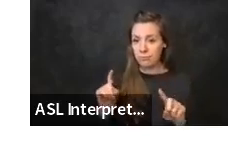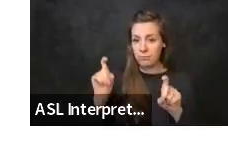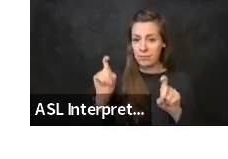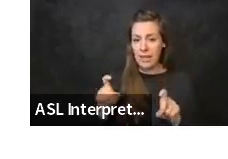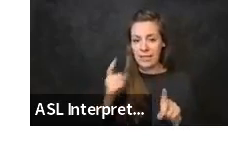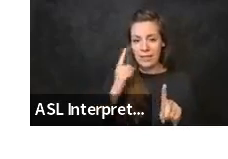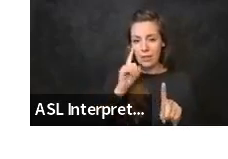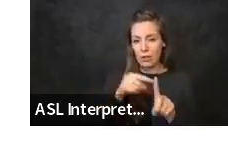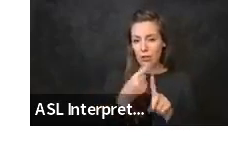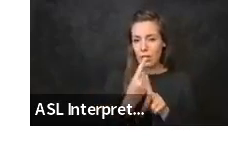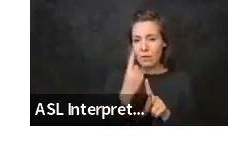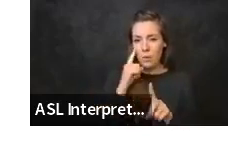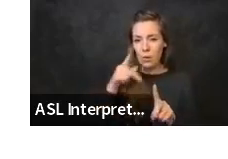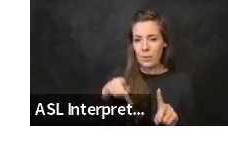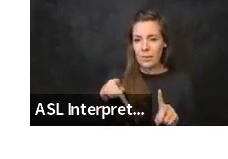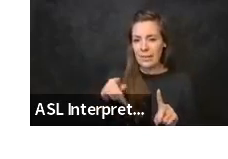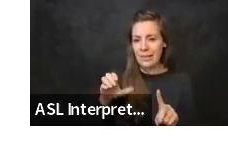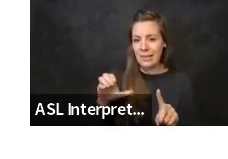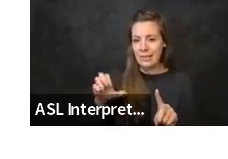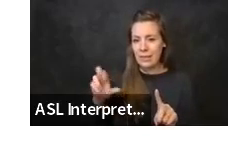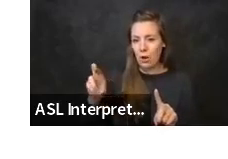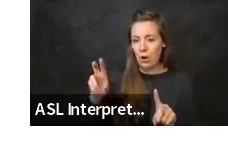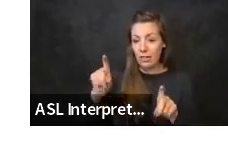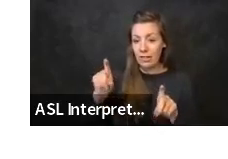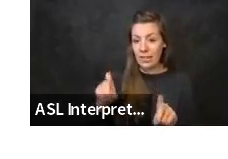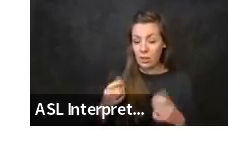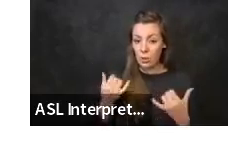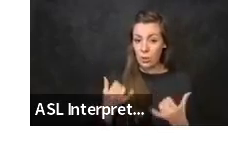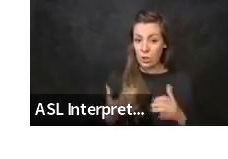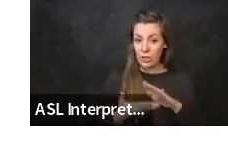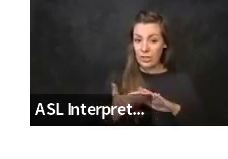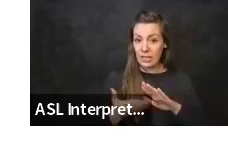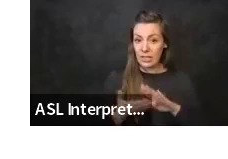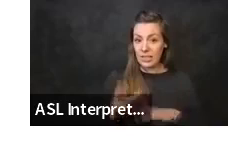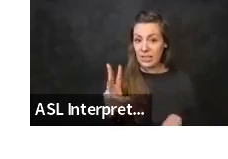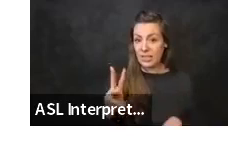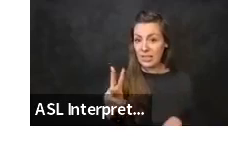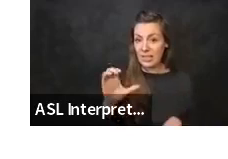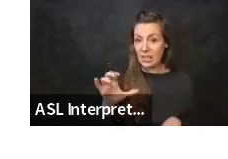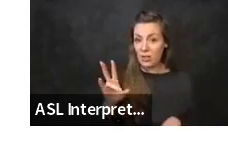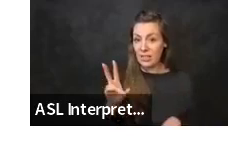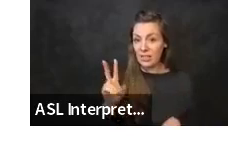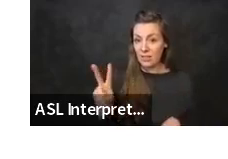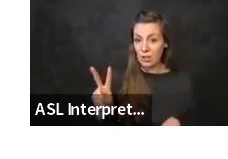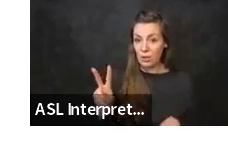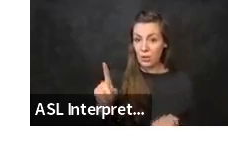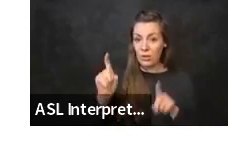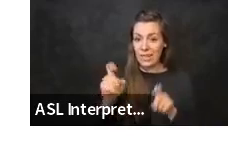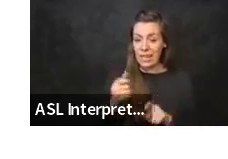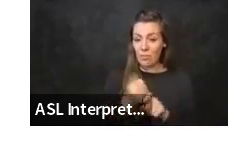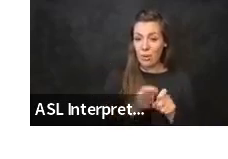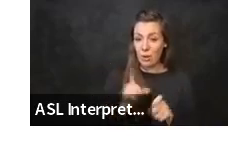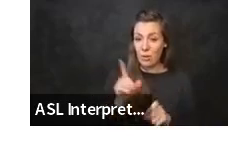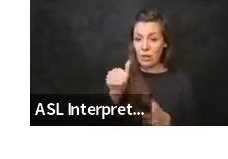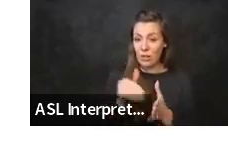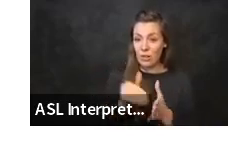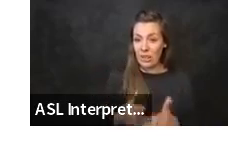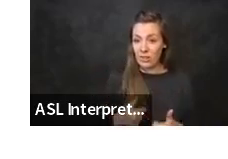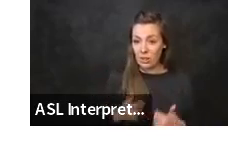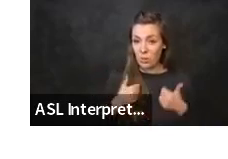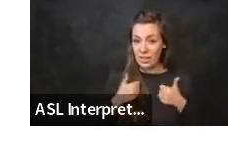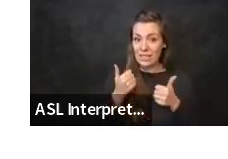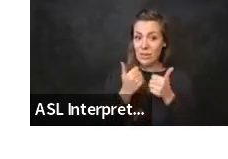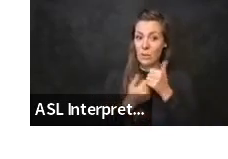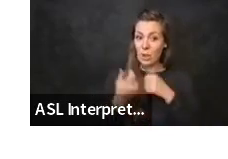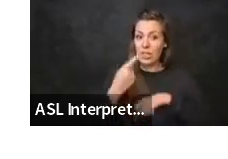tests. So we're currently conducting 672 tests per 100,000 residents per day.